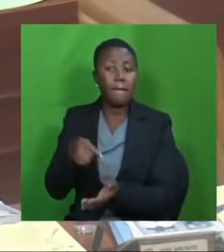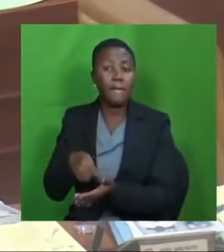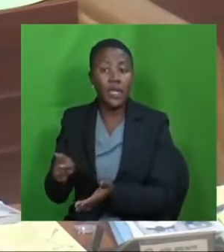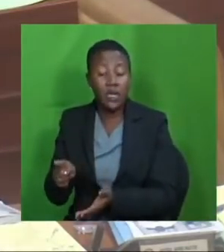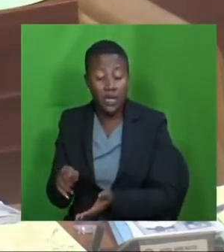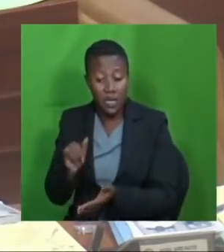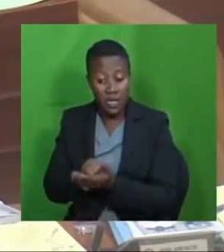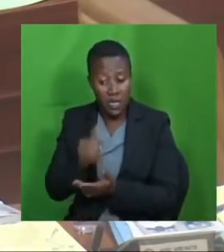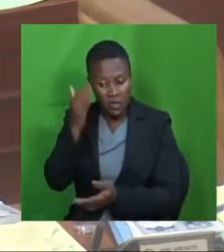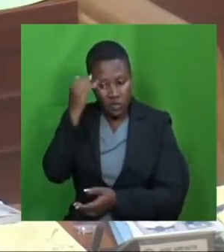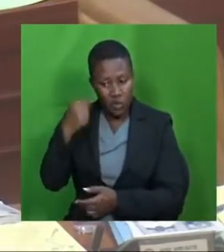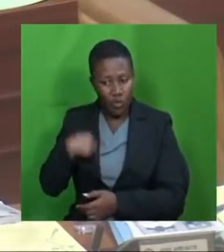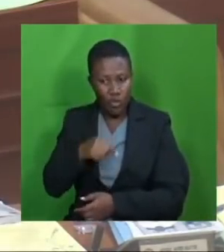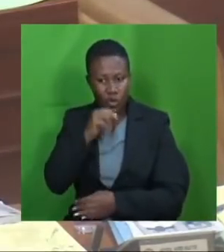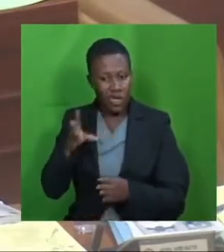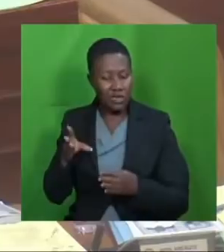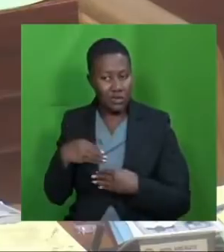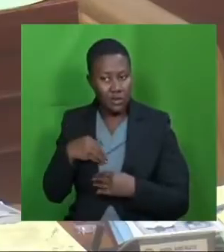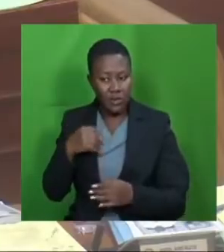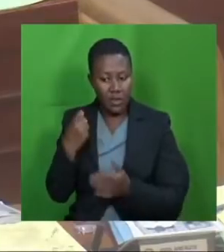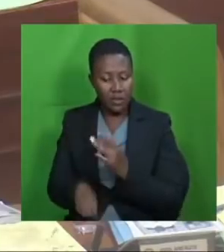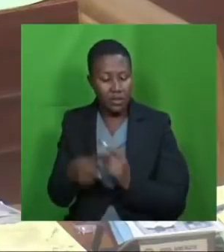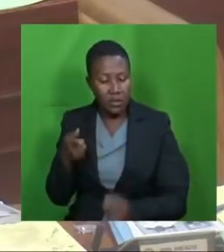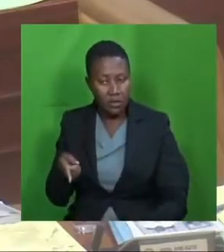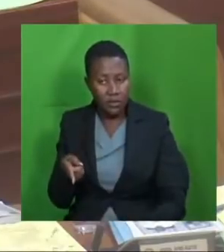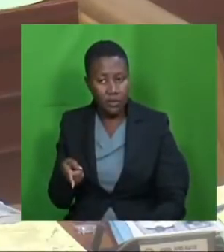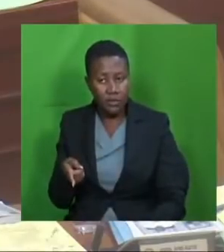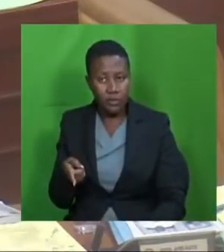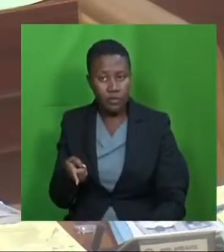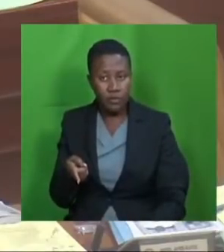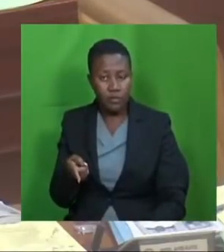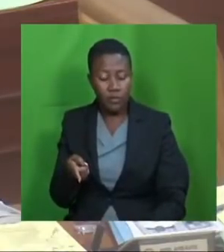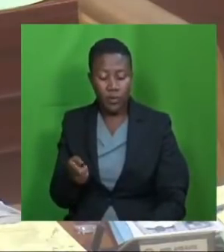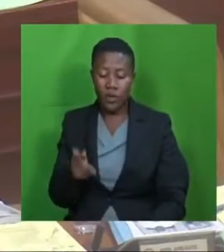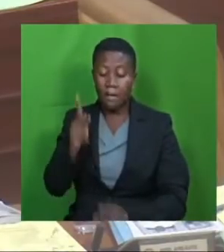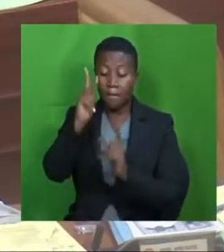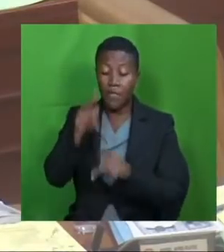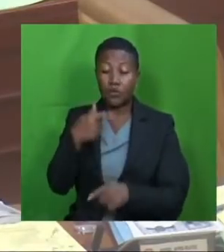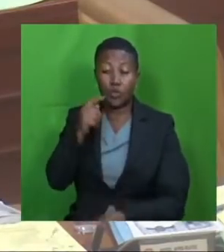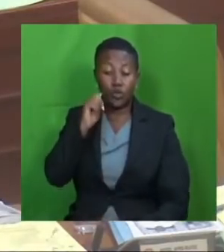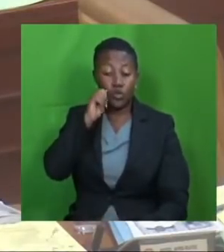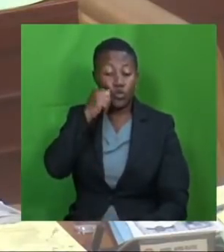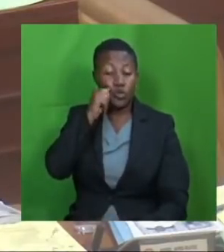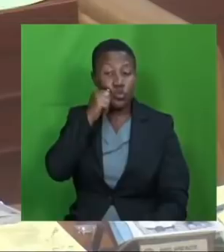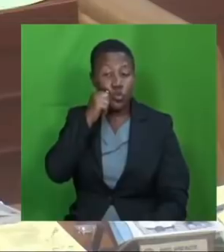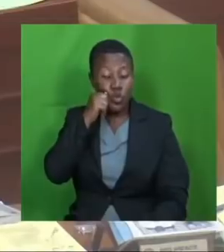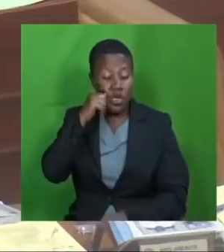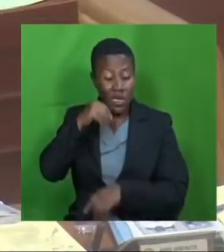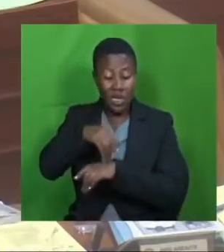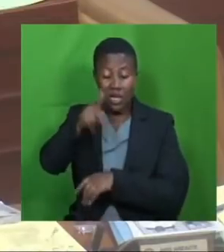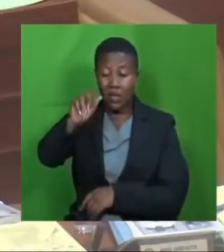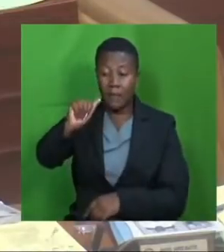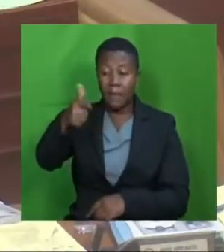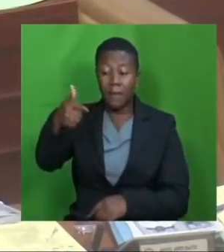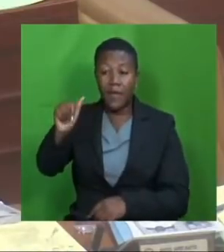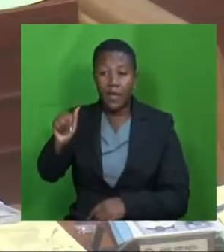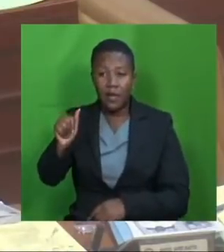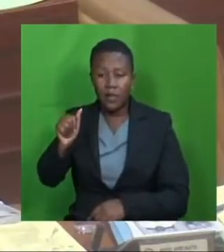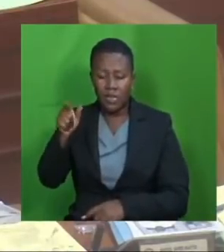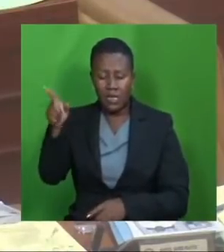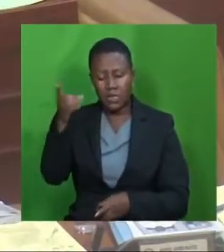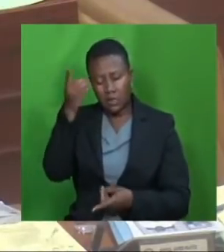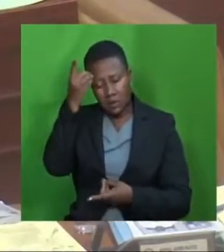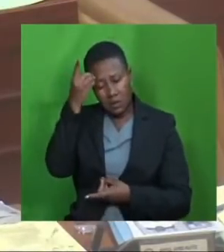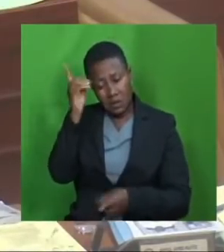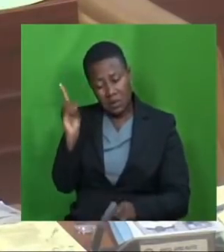this tax must be rejected. Mr. Speaker, a tomato seller in Paga will decide that he doesn't want,